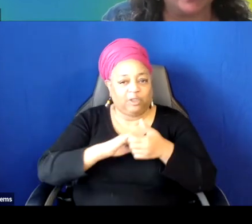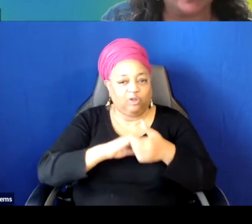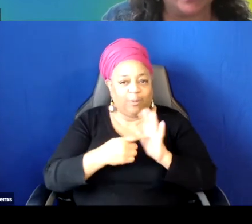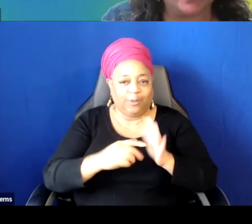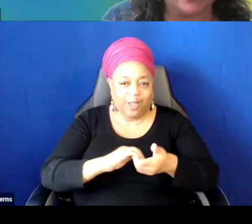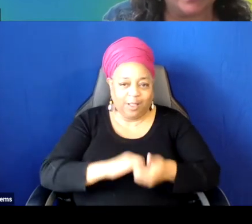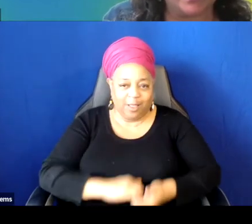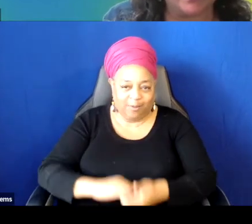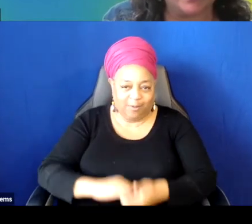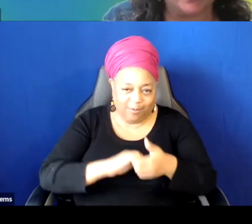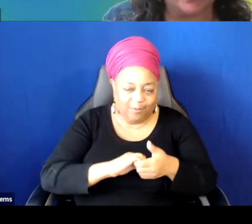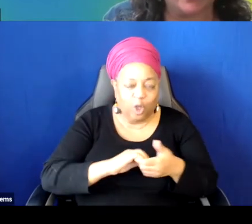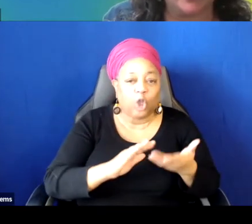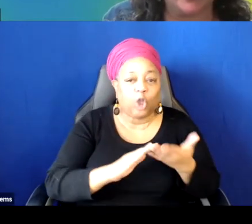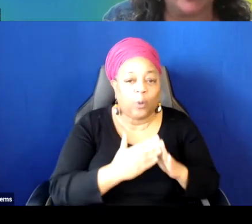community engagement.